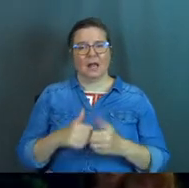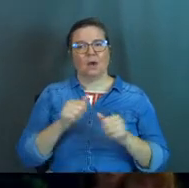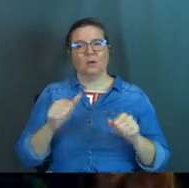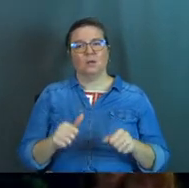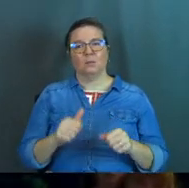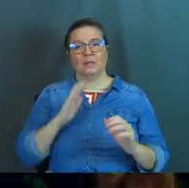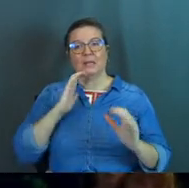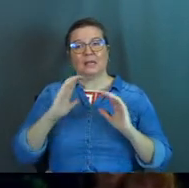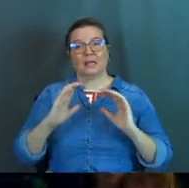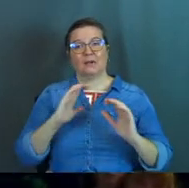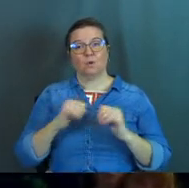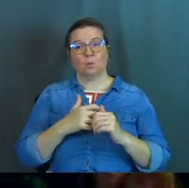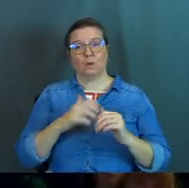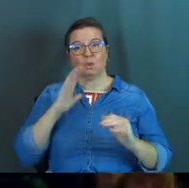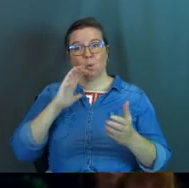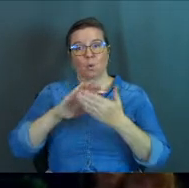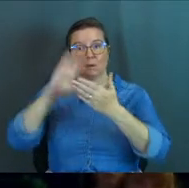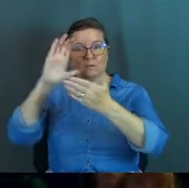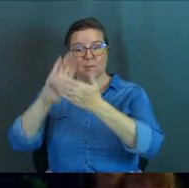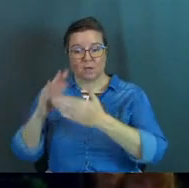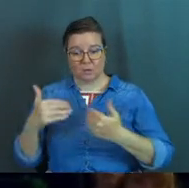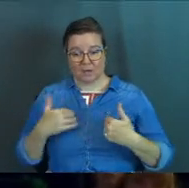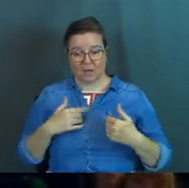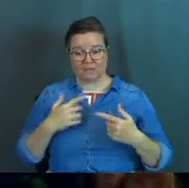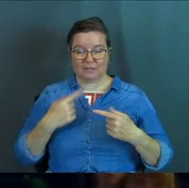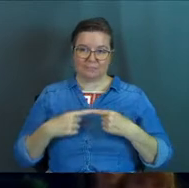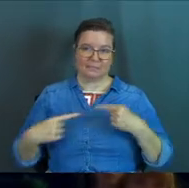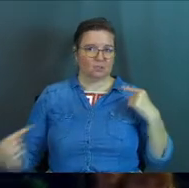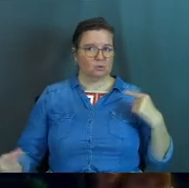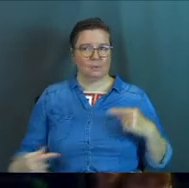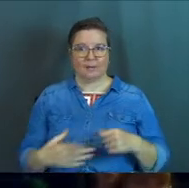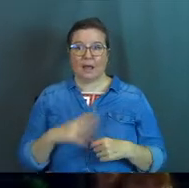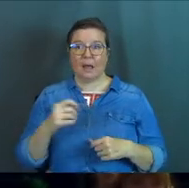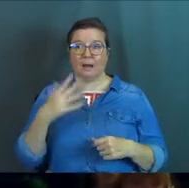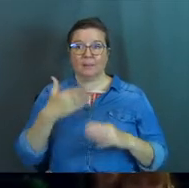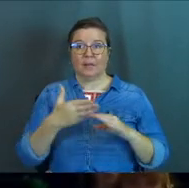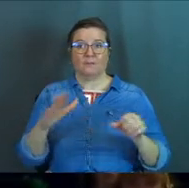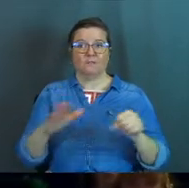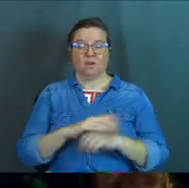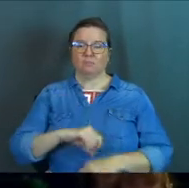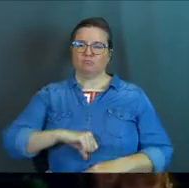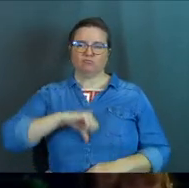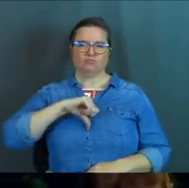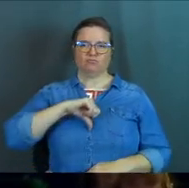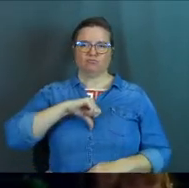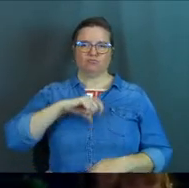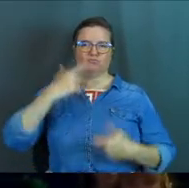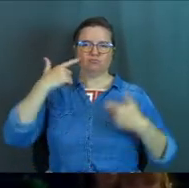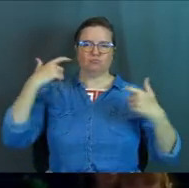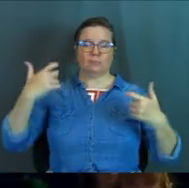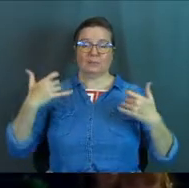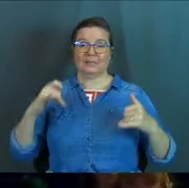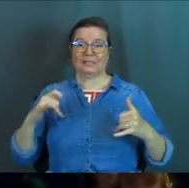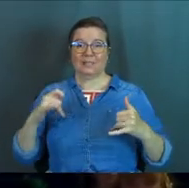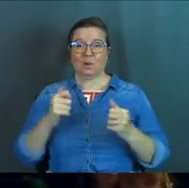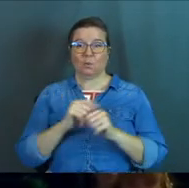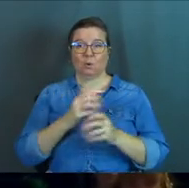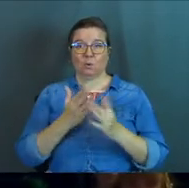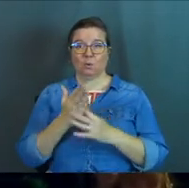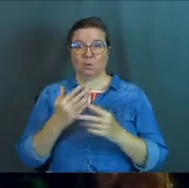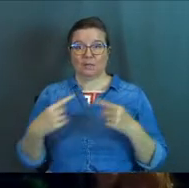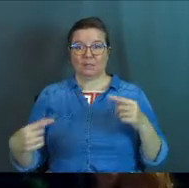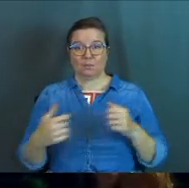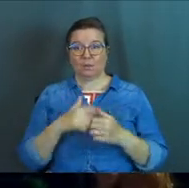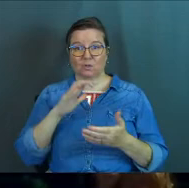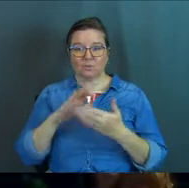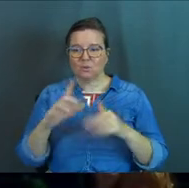can you be in a conversation with your spouse where you're having a disagreement and be full of pride about it and still work through that